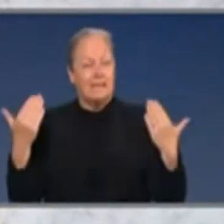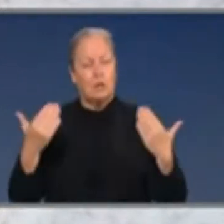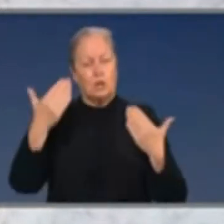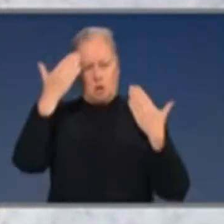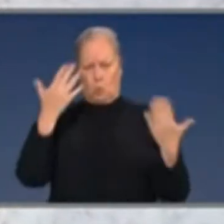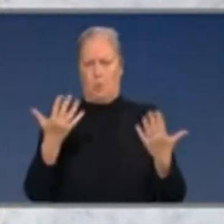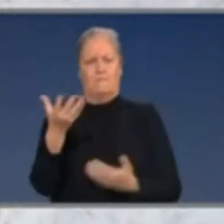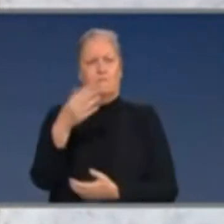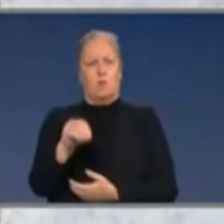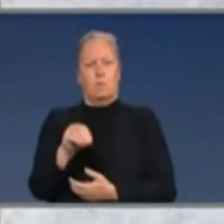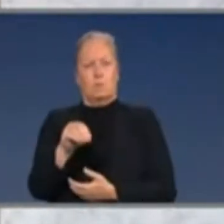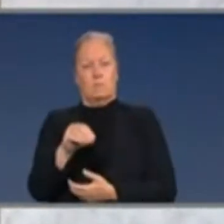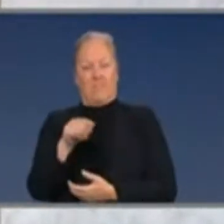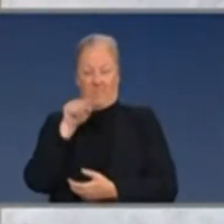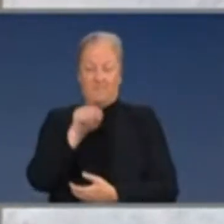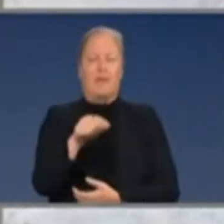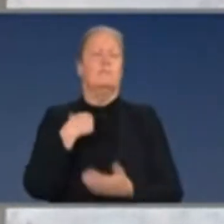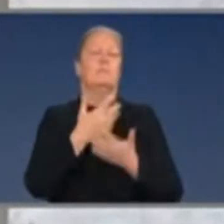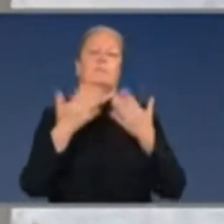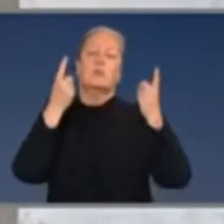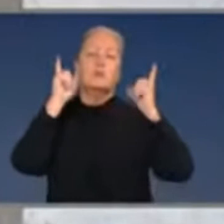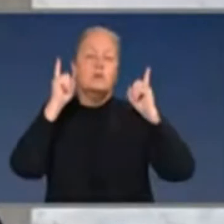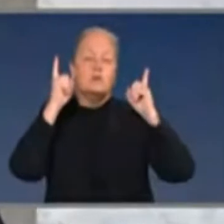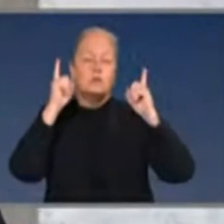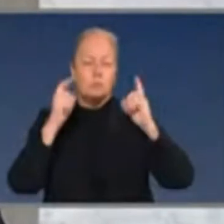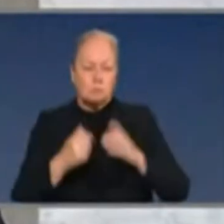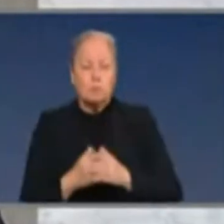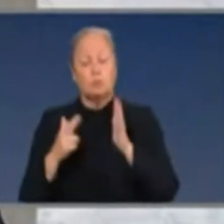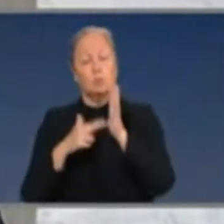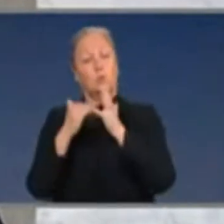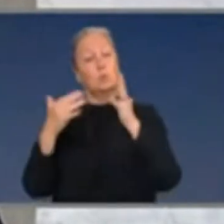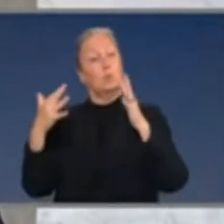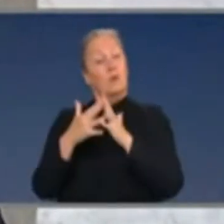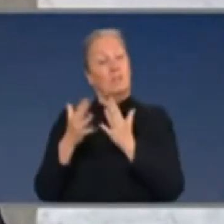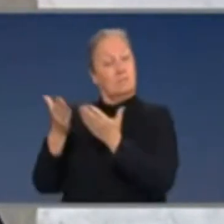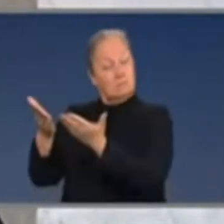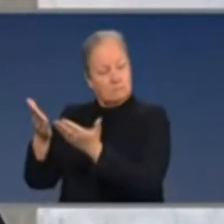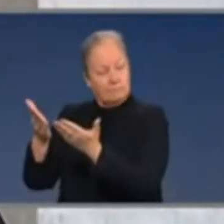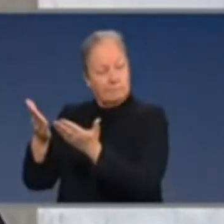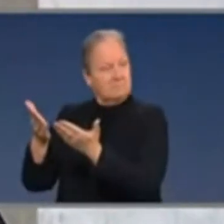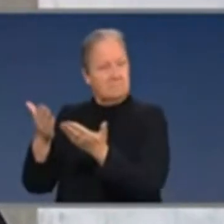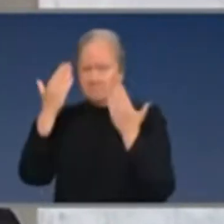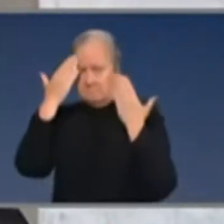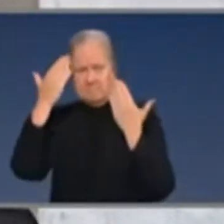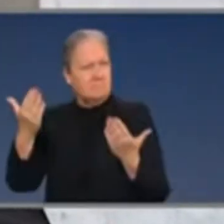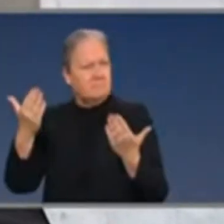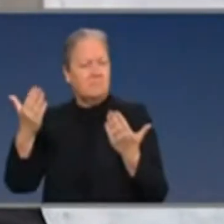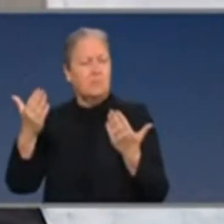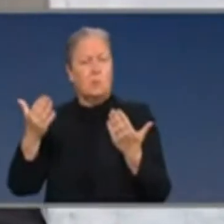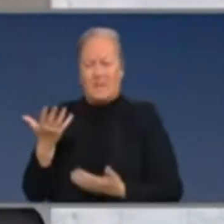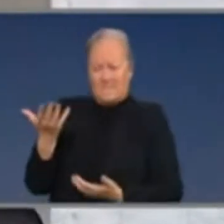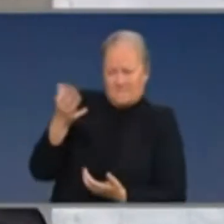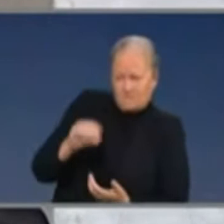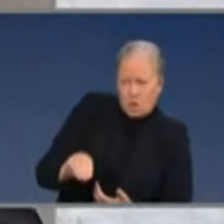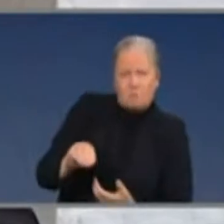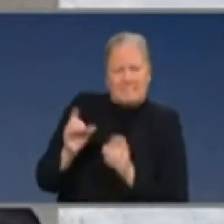the primary cause for concern. I mean, in New South Wales, there are no known cases with a no known